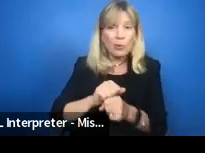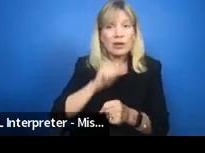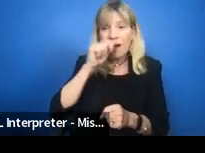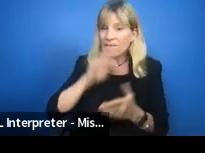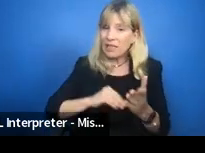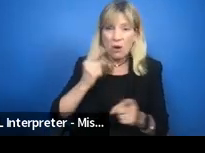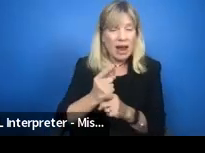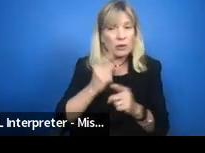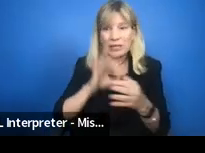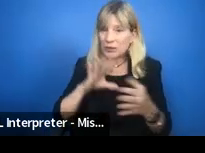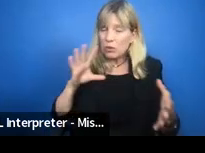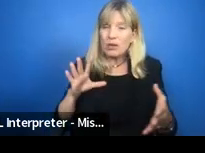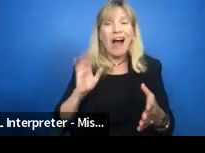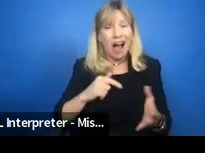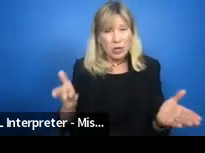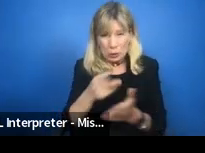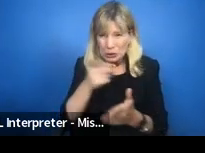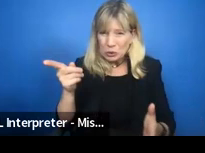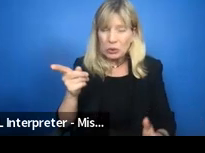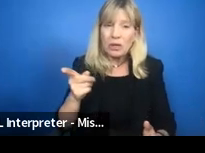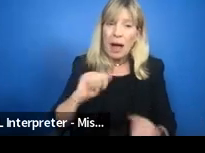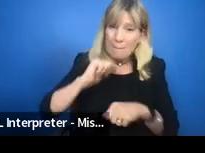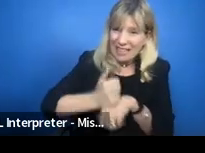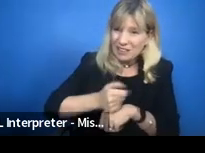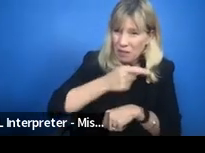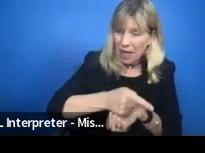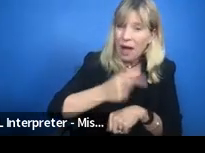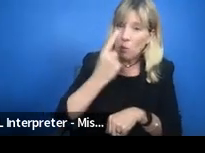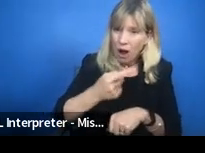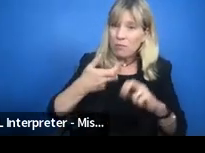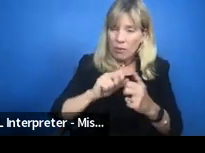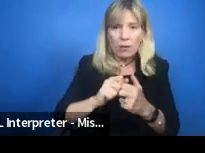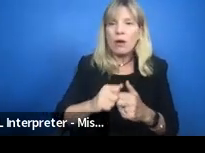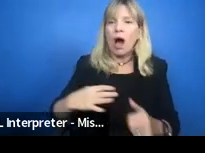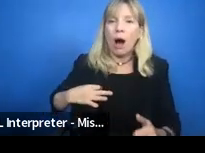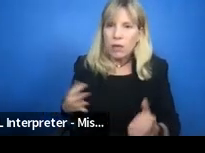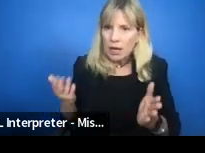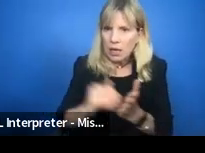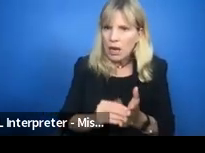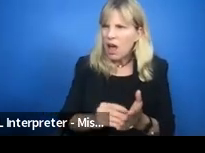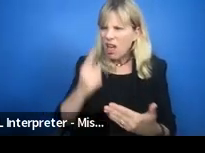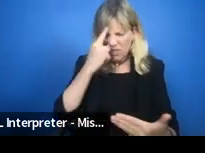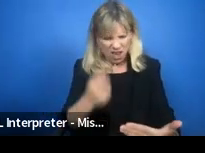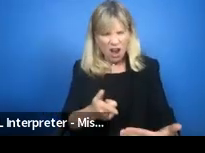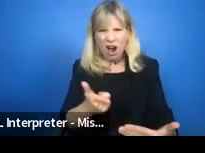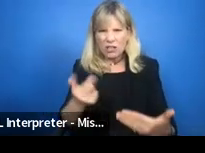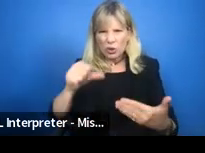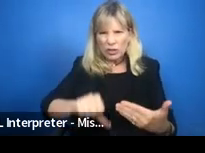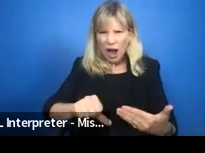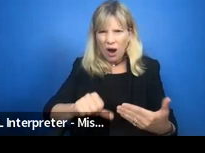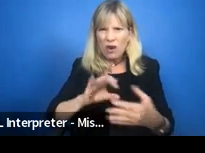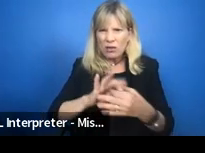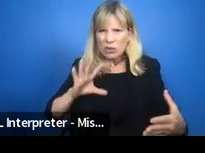I would really encourage folks just, based on that, to reapply if you think you've been wrongfully